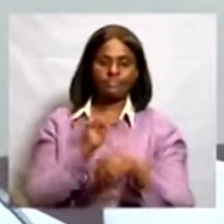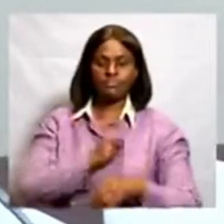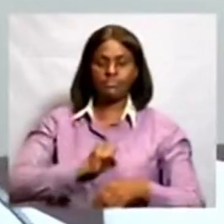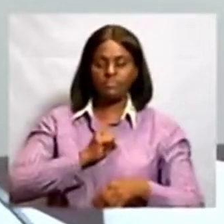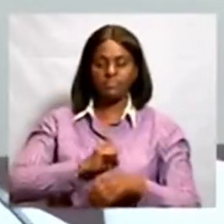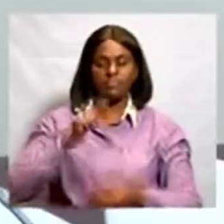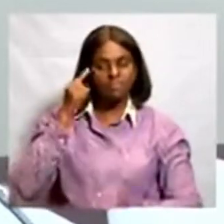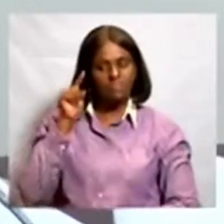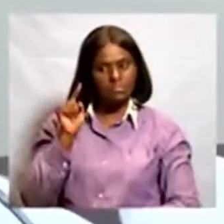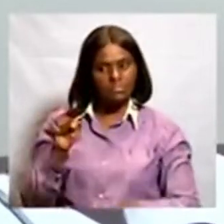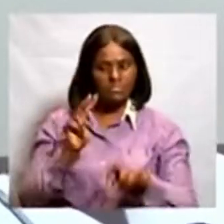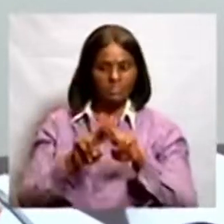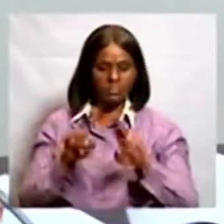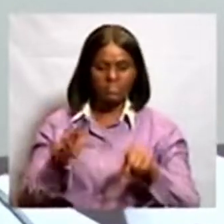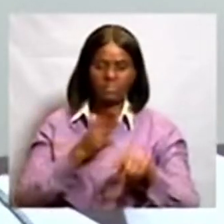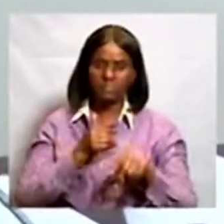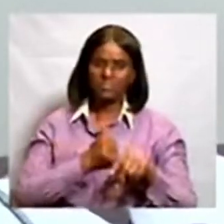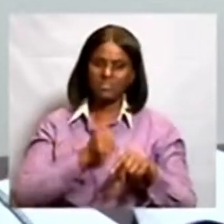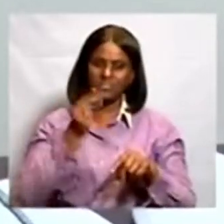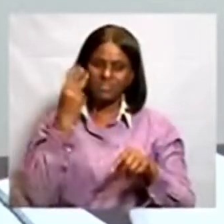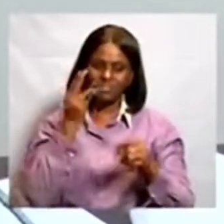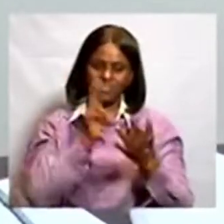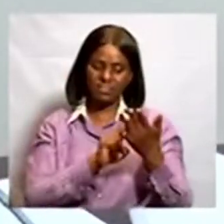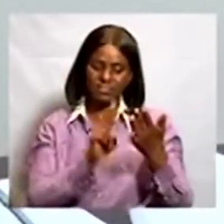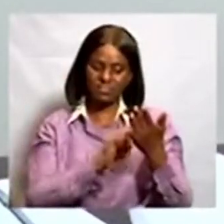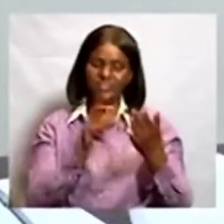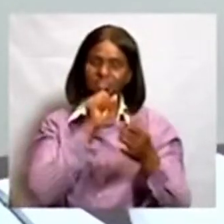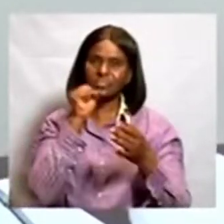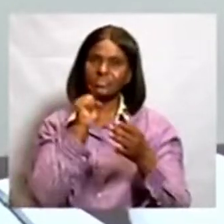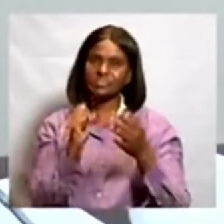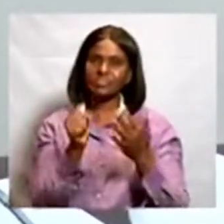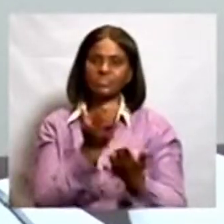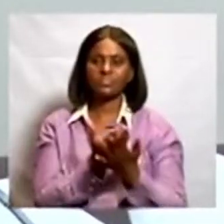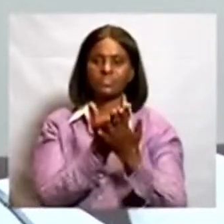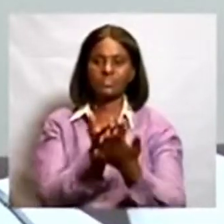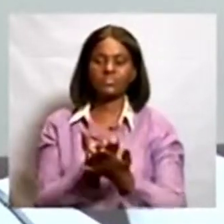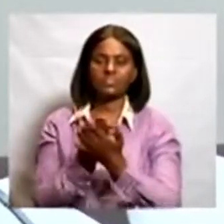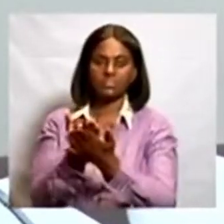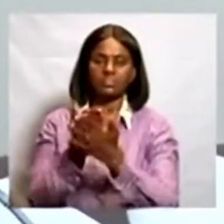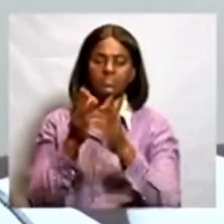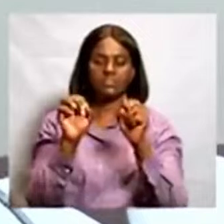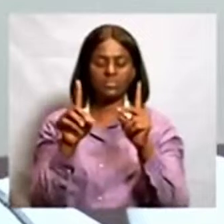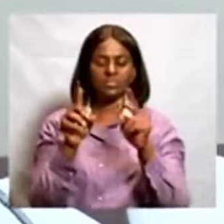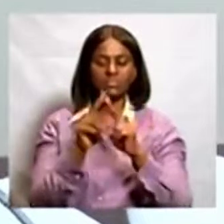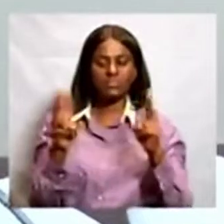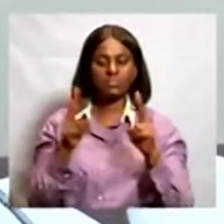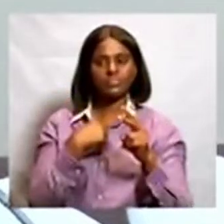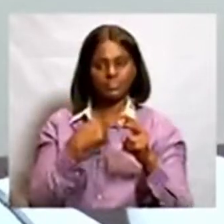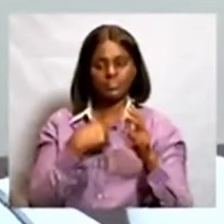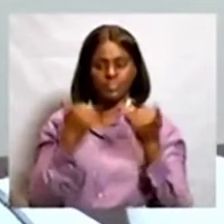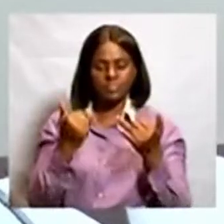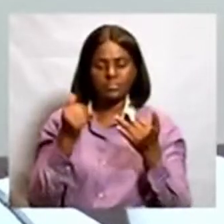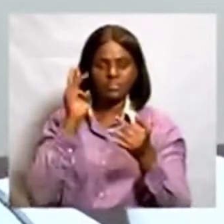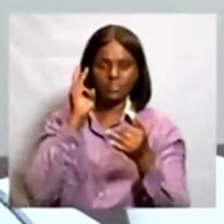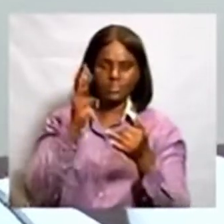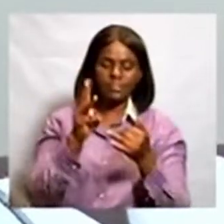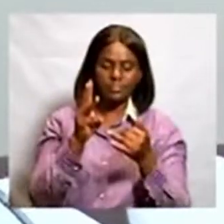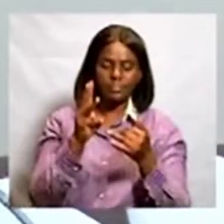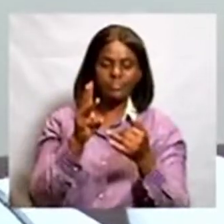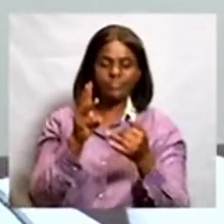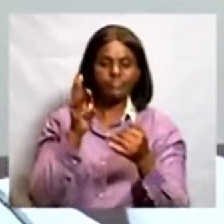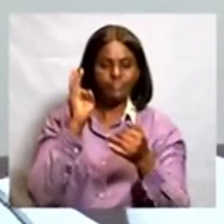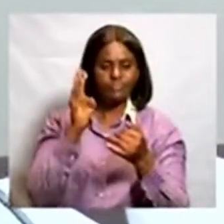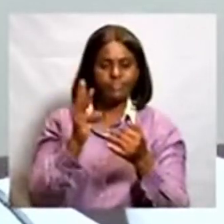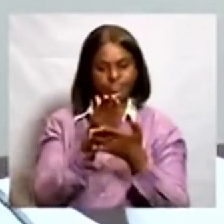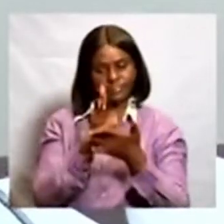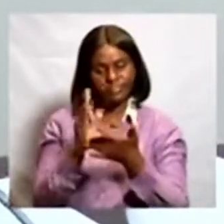Apologize for that, Chair. I think I was reading the old submission. Okay. Yeah, so I'm now going to part